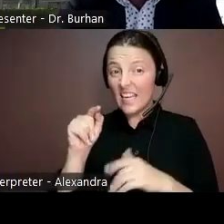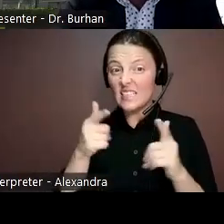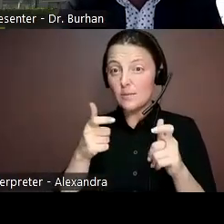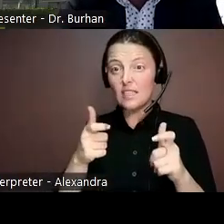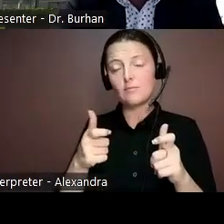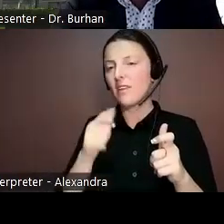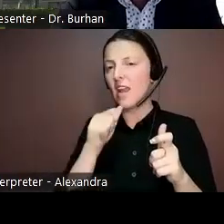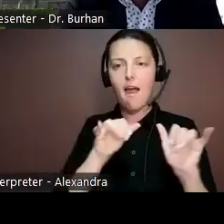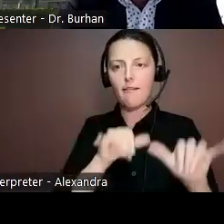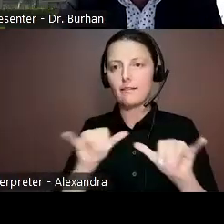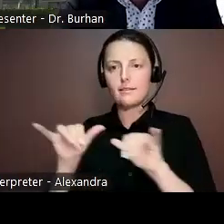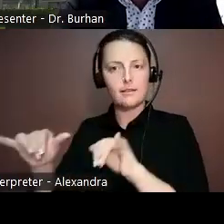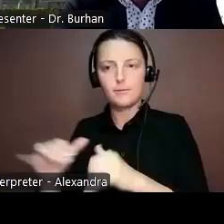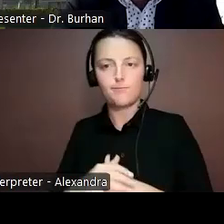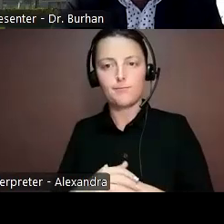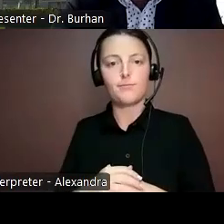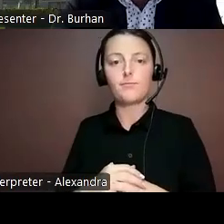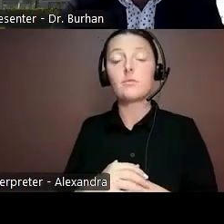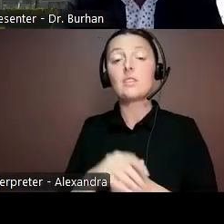significantly lower